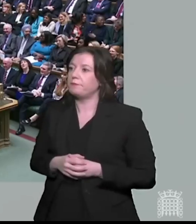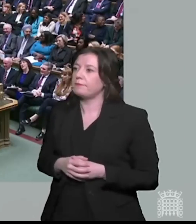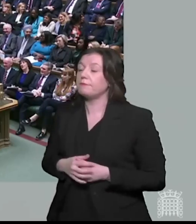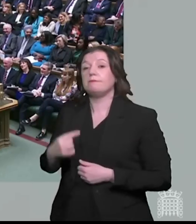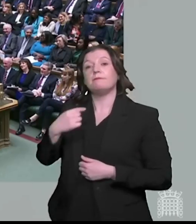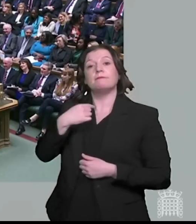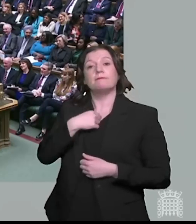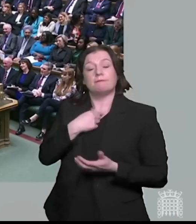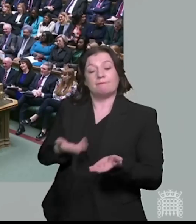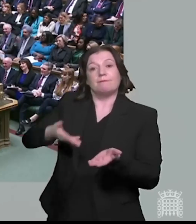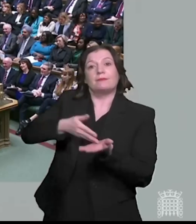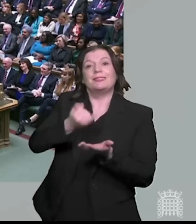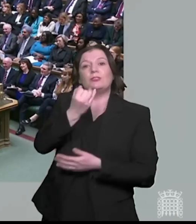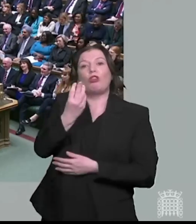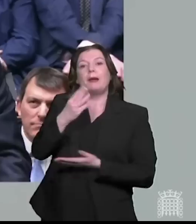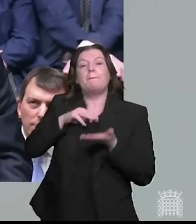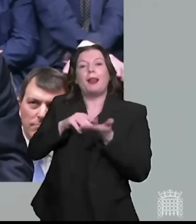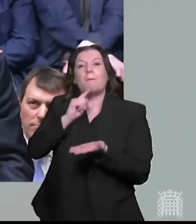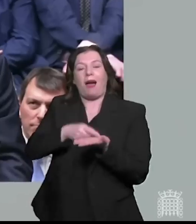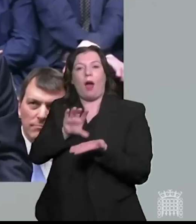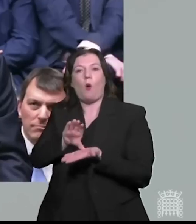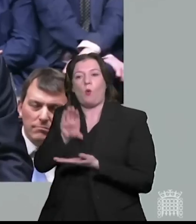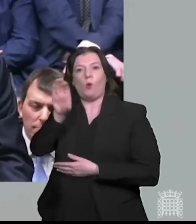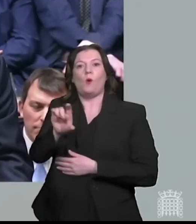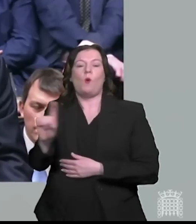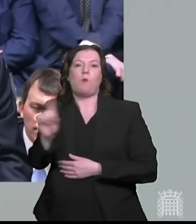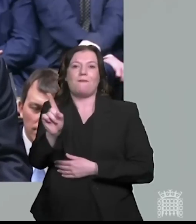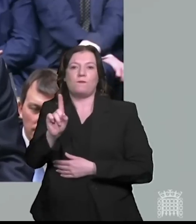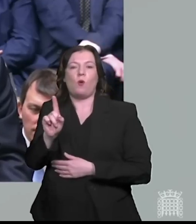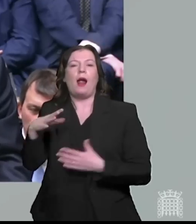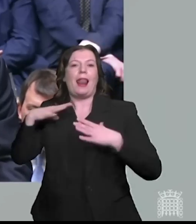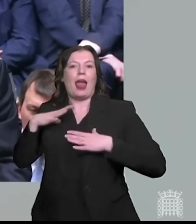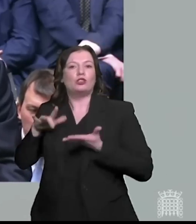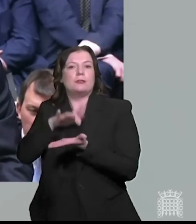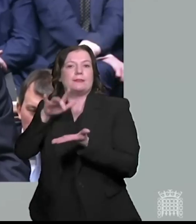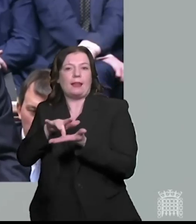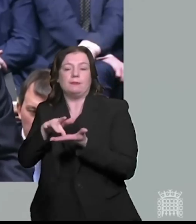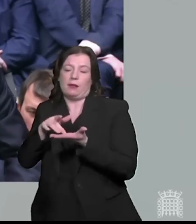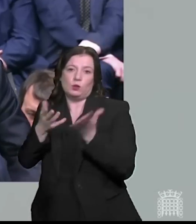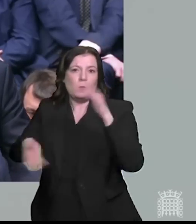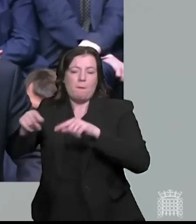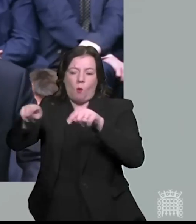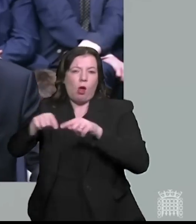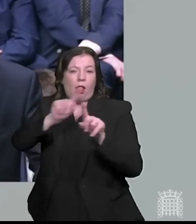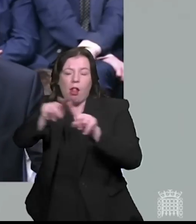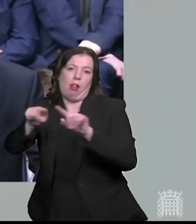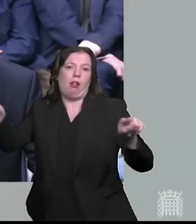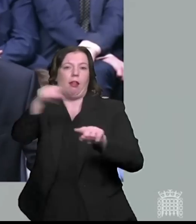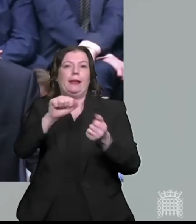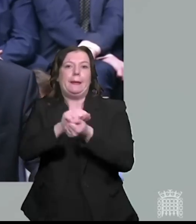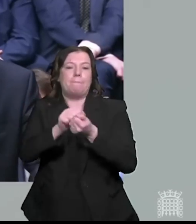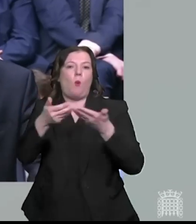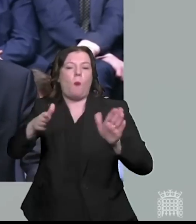Today I am providing a £63 million fund to keep our public leisure centres and pools afloat.